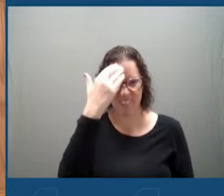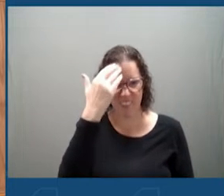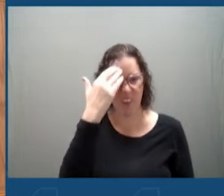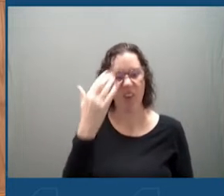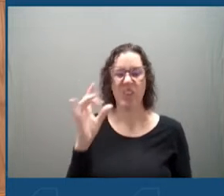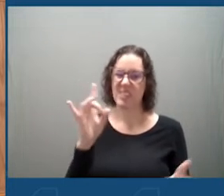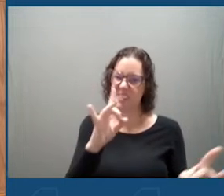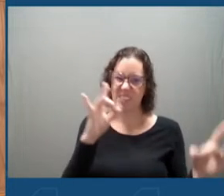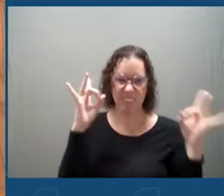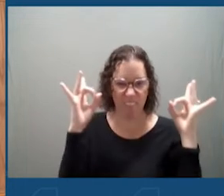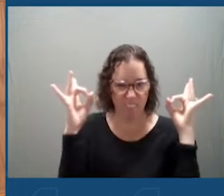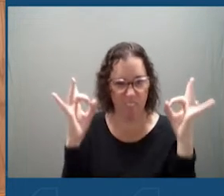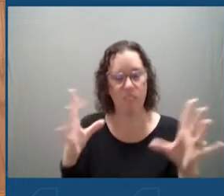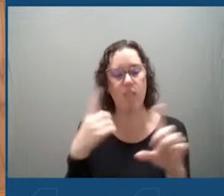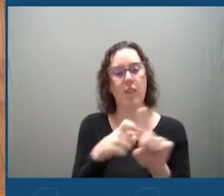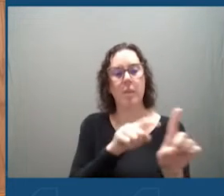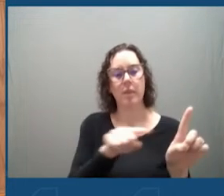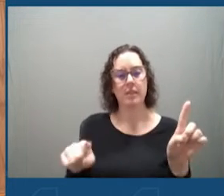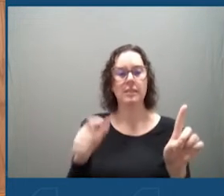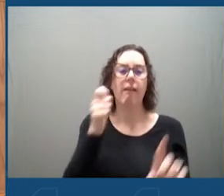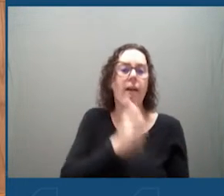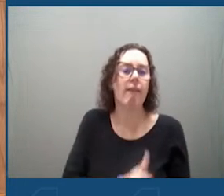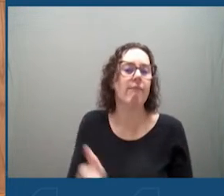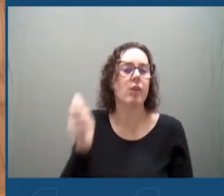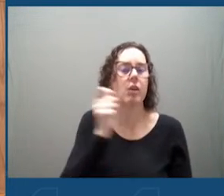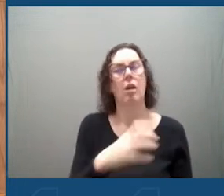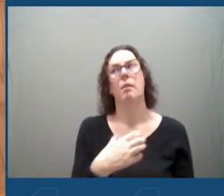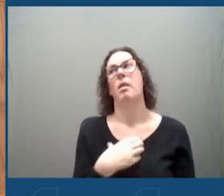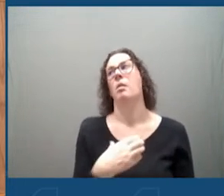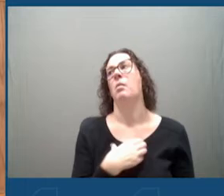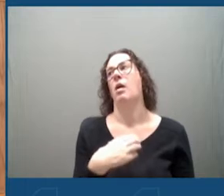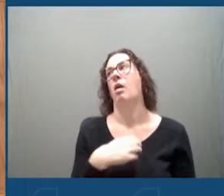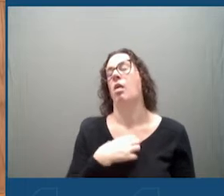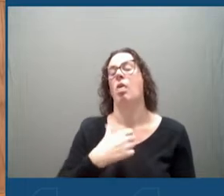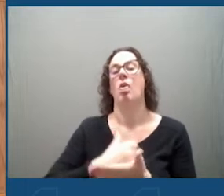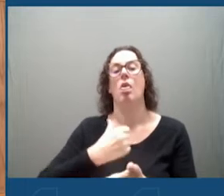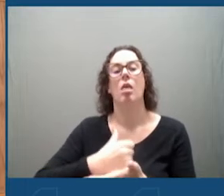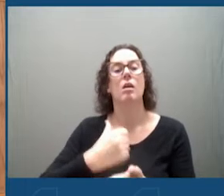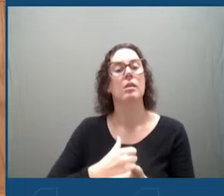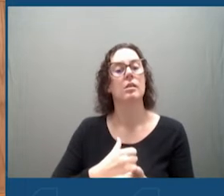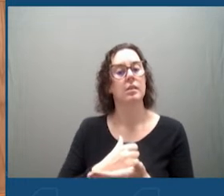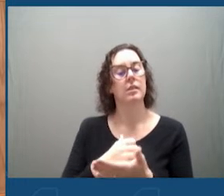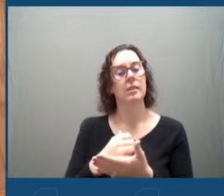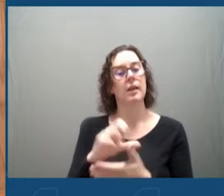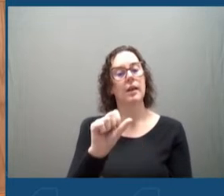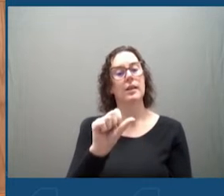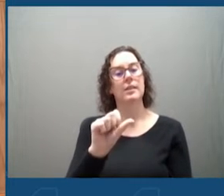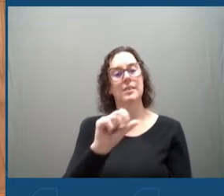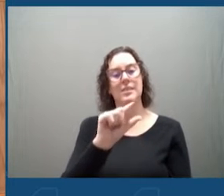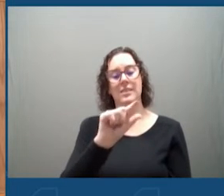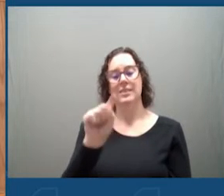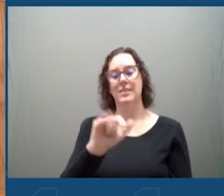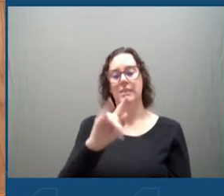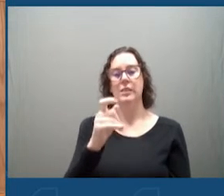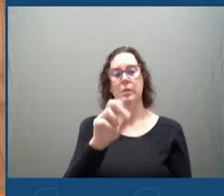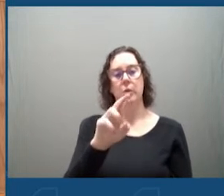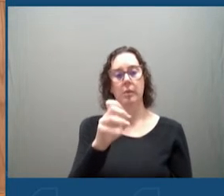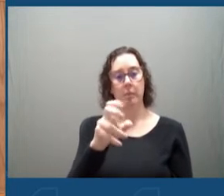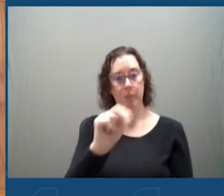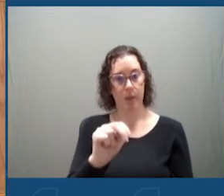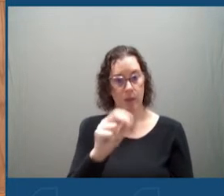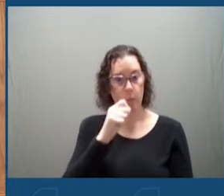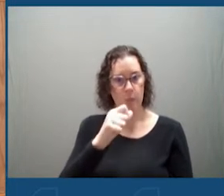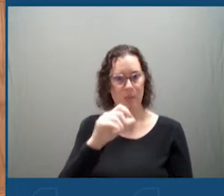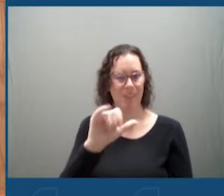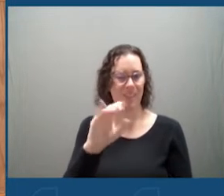these complaints in our office every day. Assemblywoman Zimmerman, who I've had the opportunity to speak to with regards to the